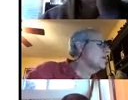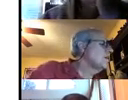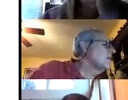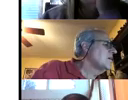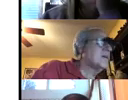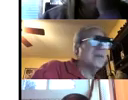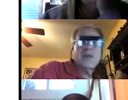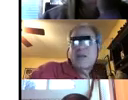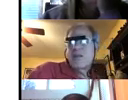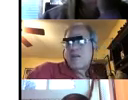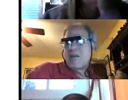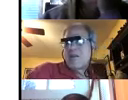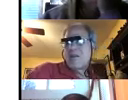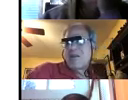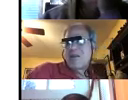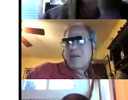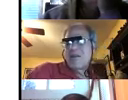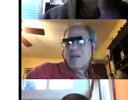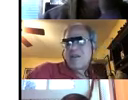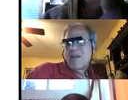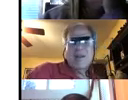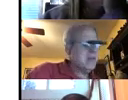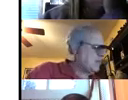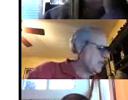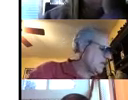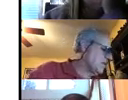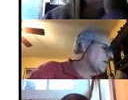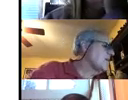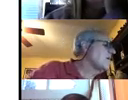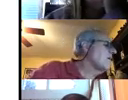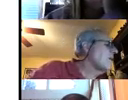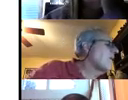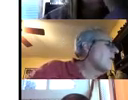thing, right? So valuing profits over people,